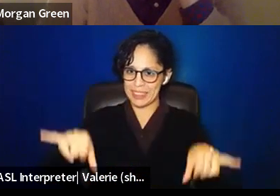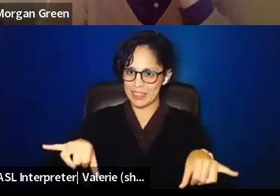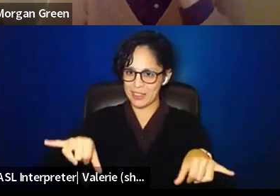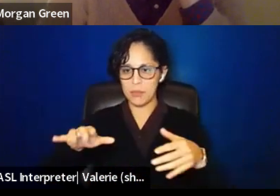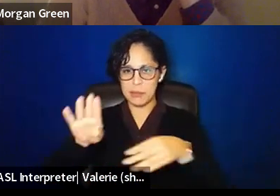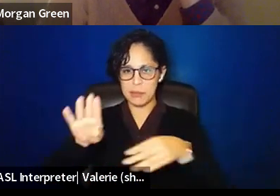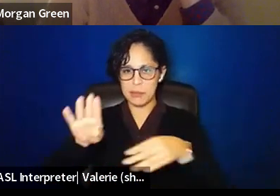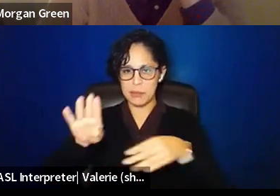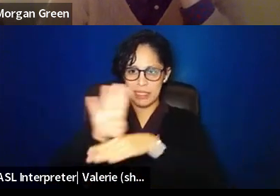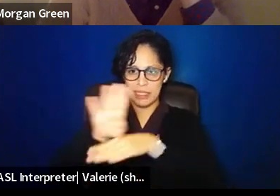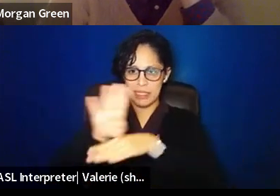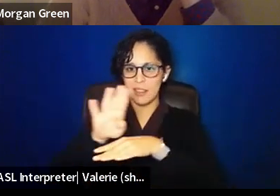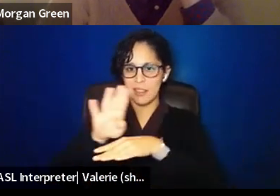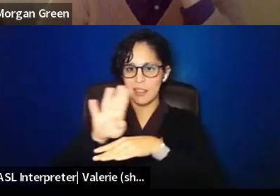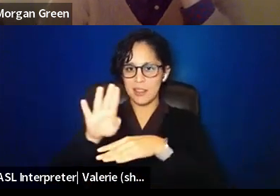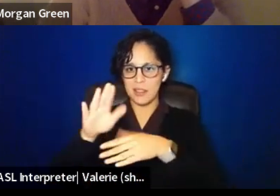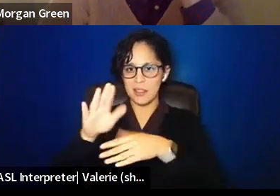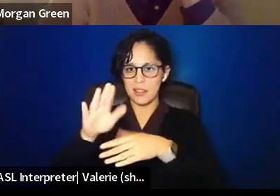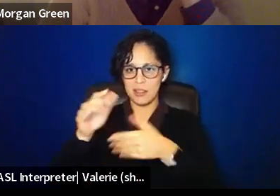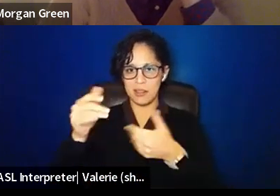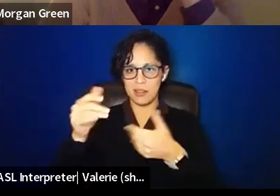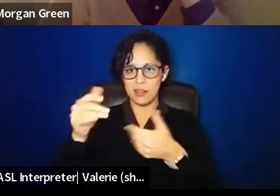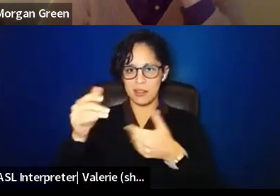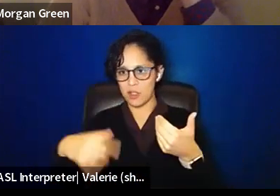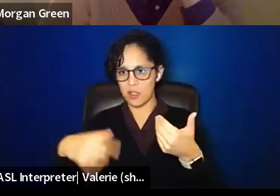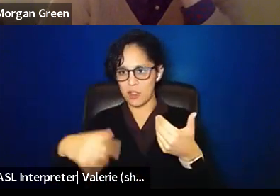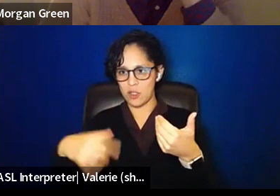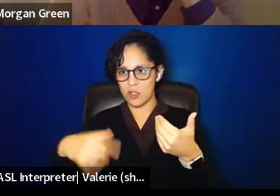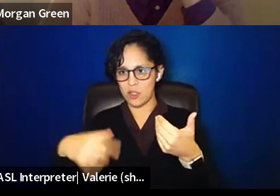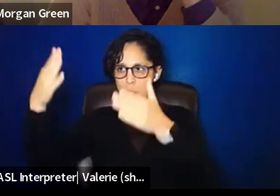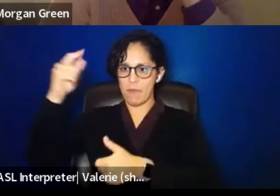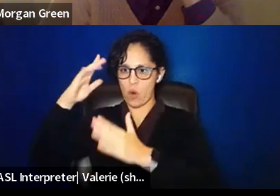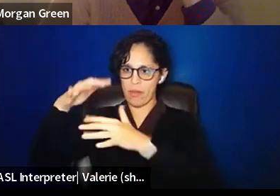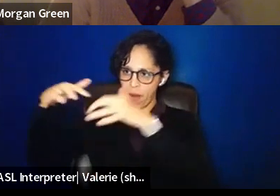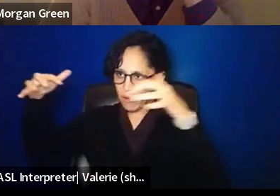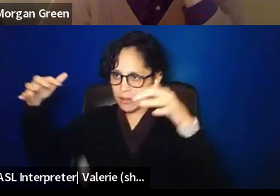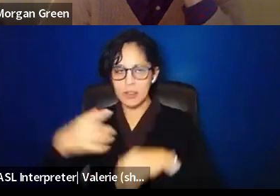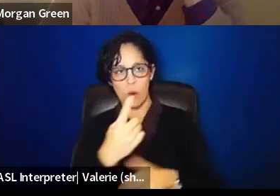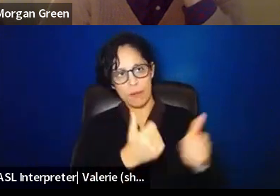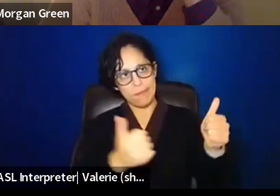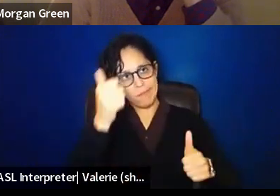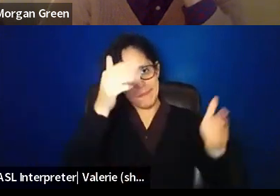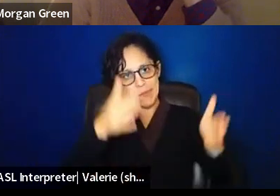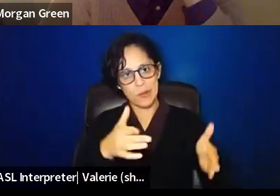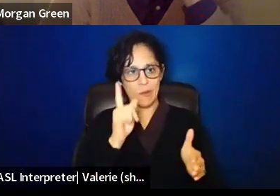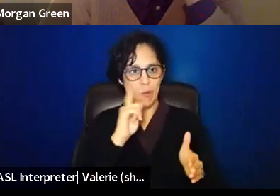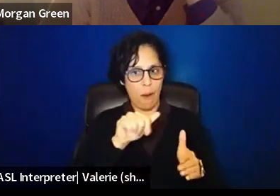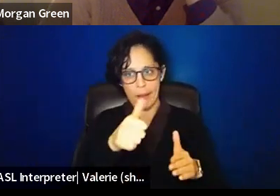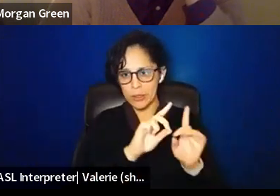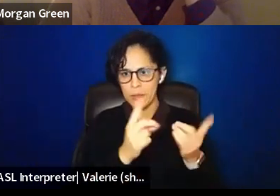they're the figurehead for the audience and the figurehead for so many folks. And it can become a cult of